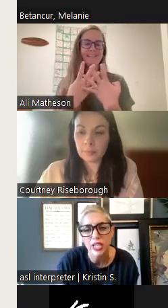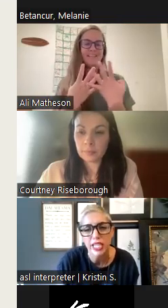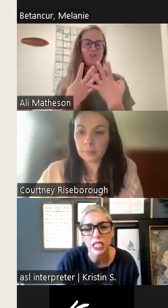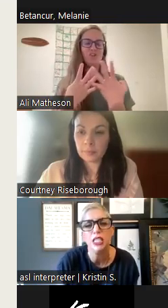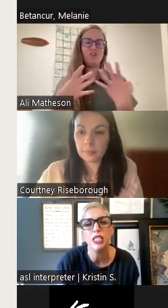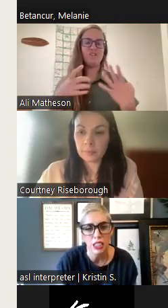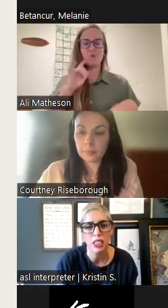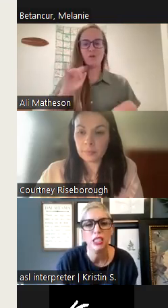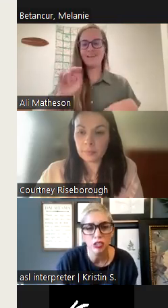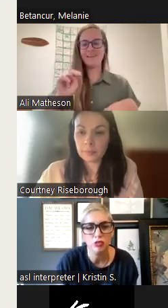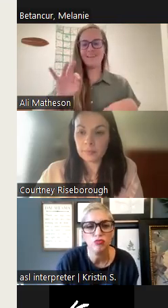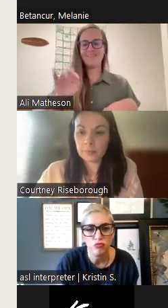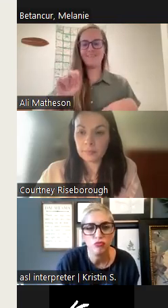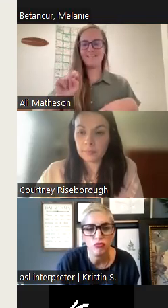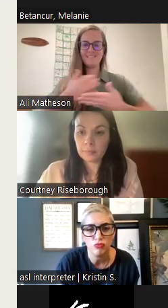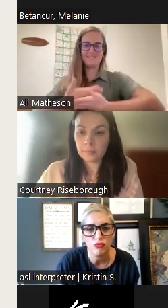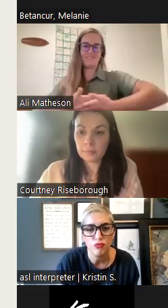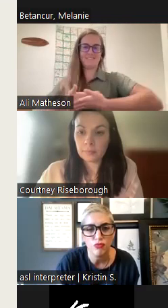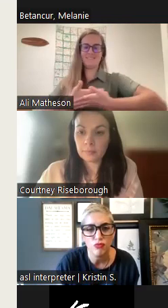hearing screening.